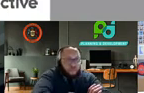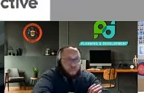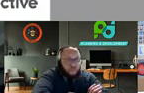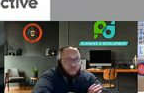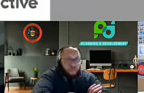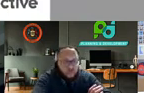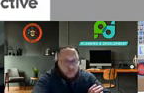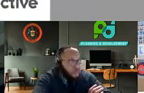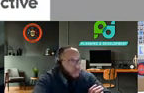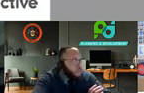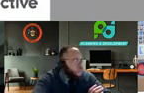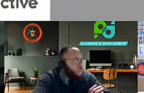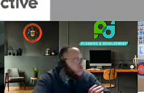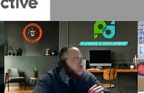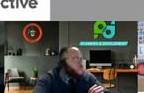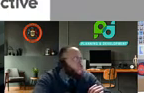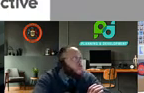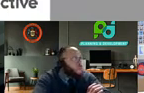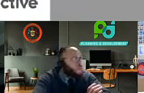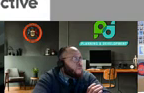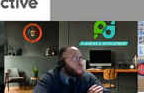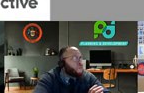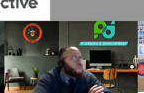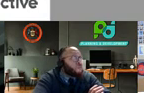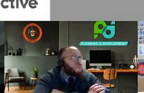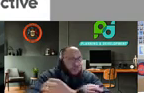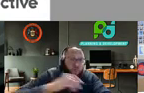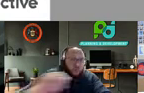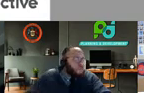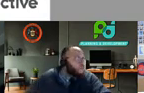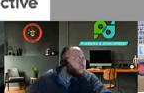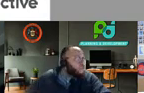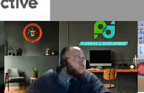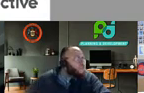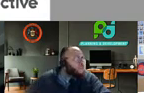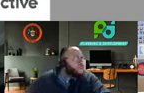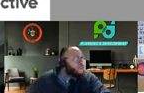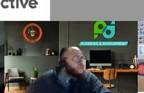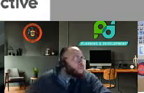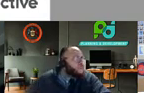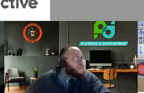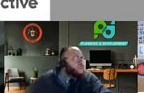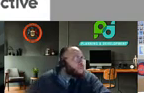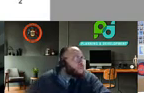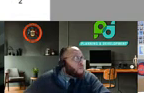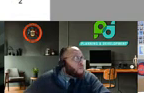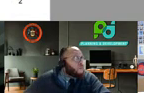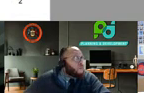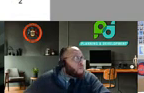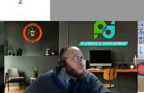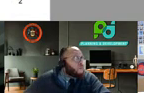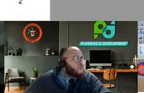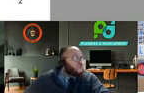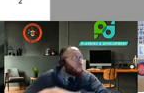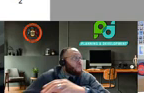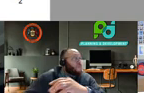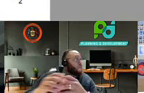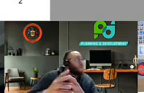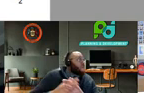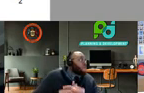proposing. So I'd like to give a brief presentation of a rather exciting proposal we have for you for this evening.